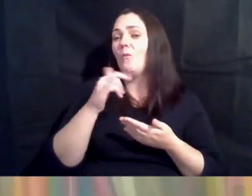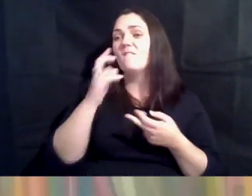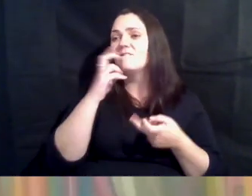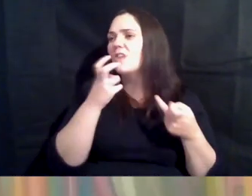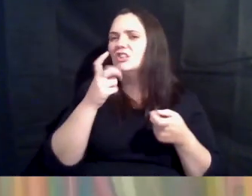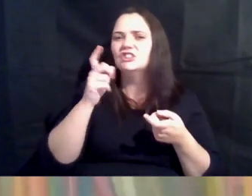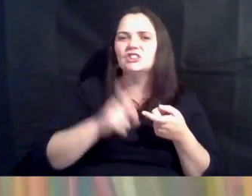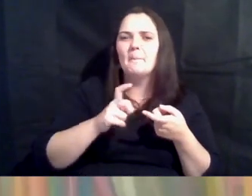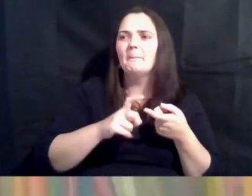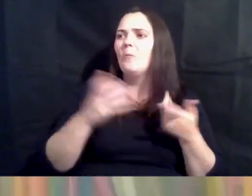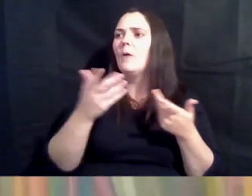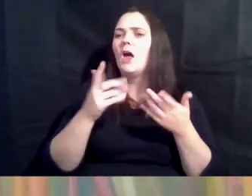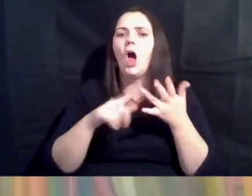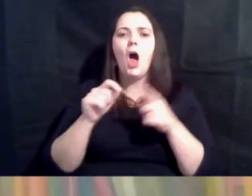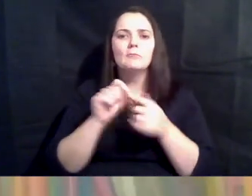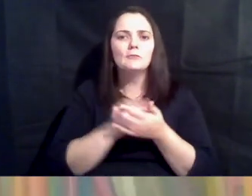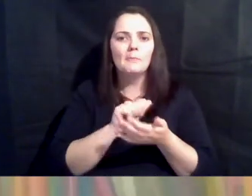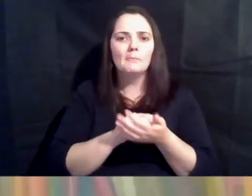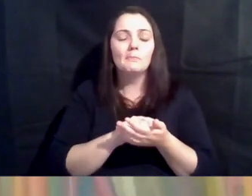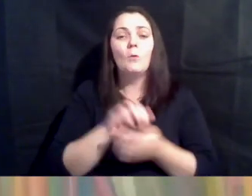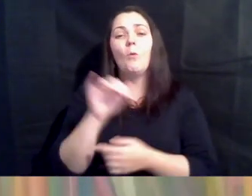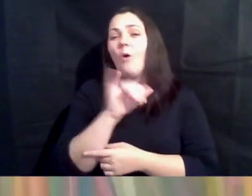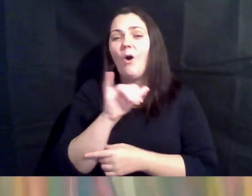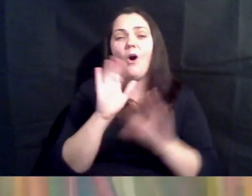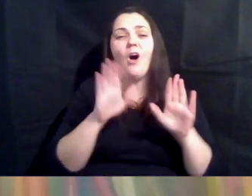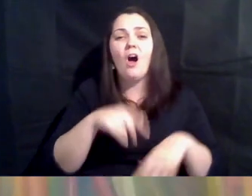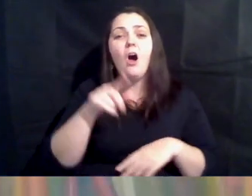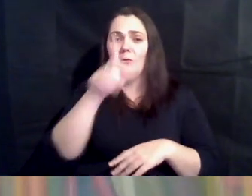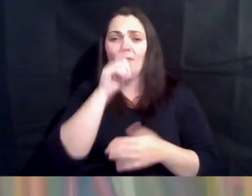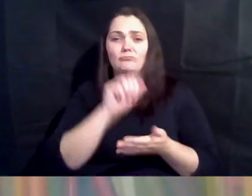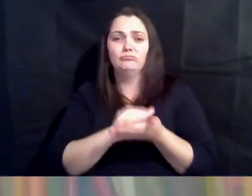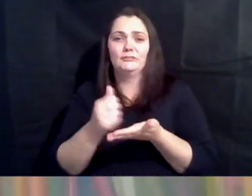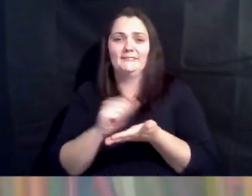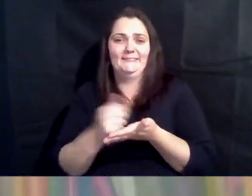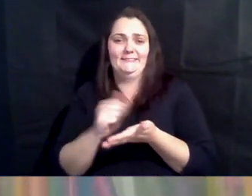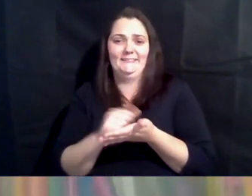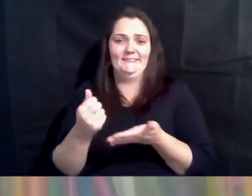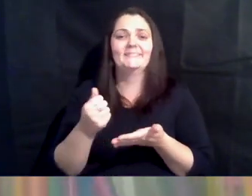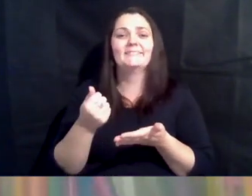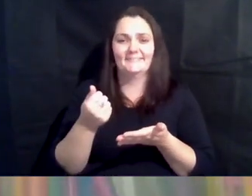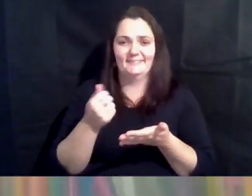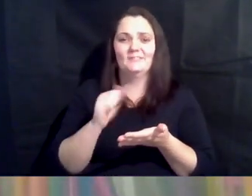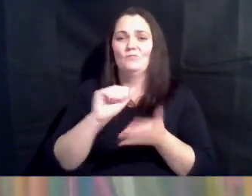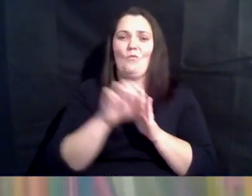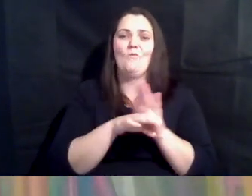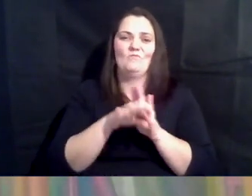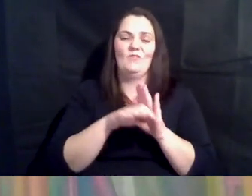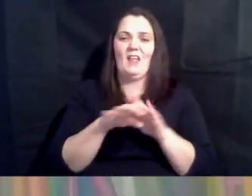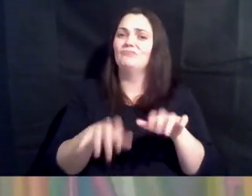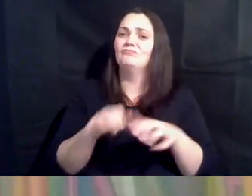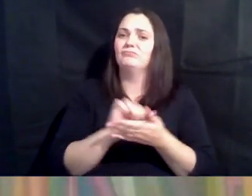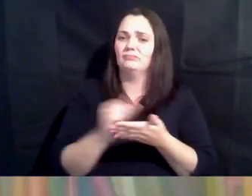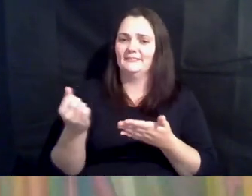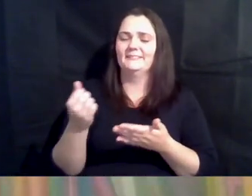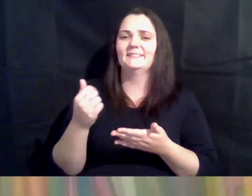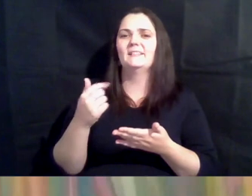don't, you can also just print out some pages on your normal printer. But I've been using a typewriter to just do some little, again,